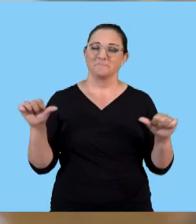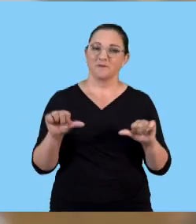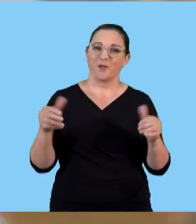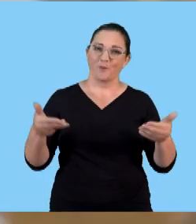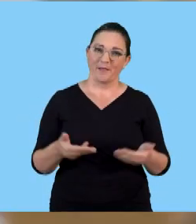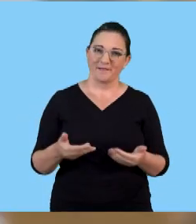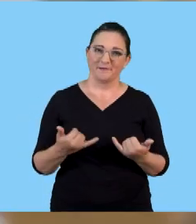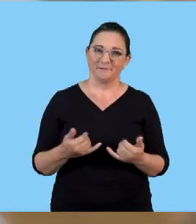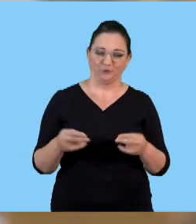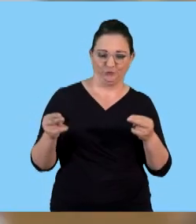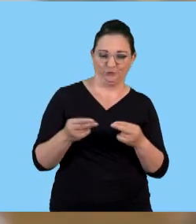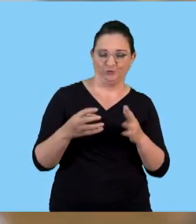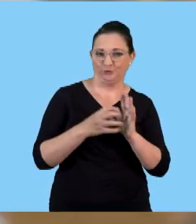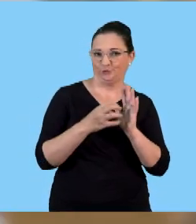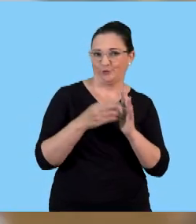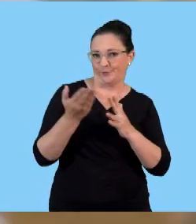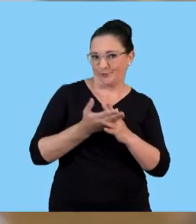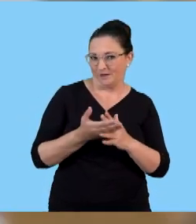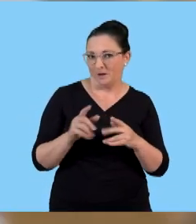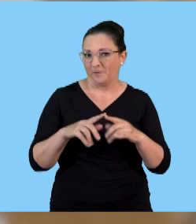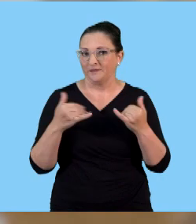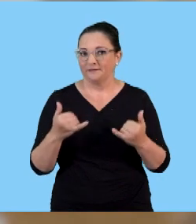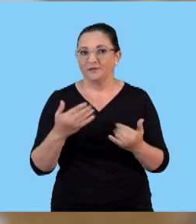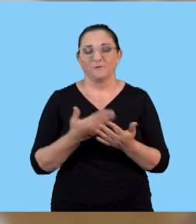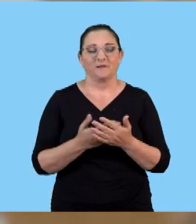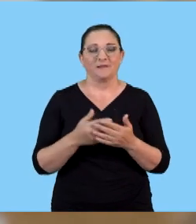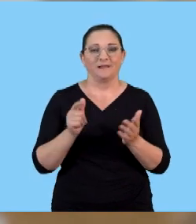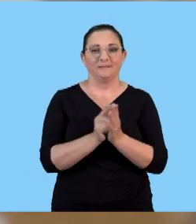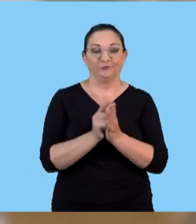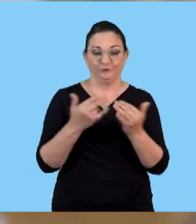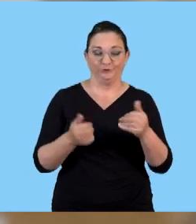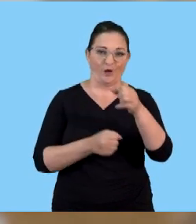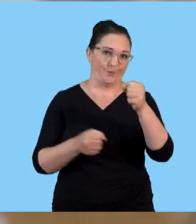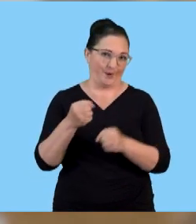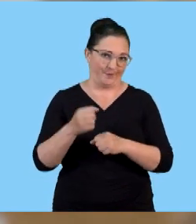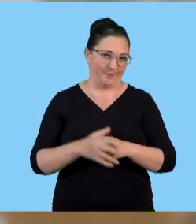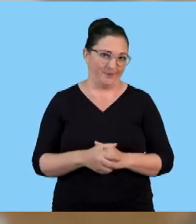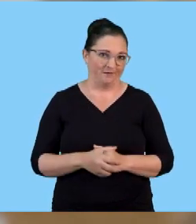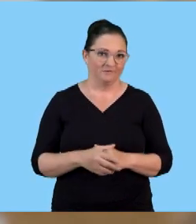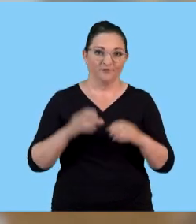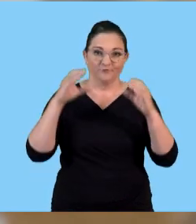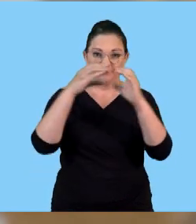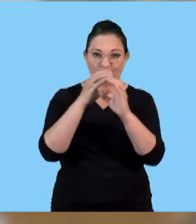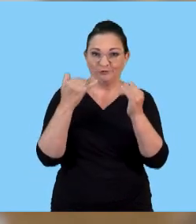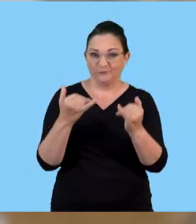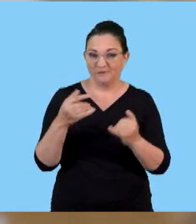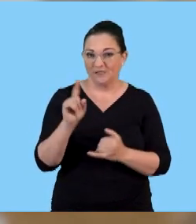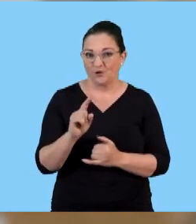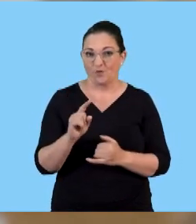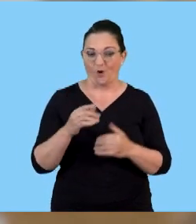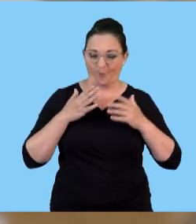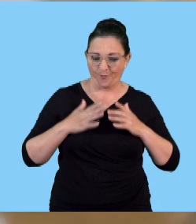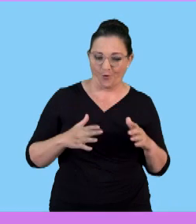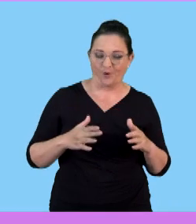Guys, welcome back after that short advert break. Let us now quickly wrap up today's lesson. As I've indicated, the focus of our lesson today was